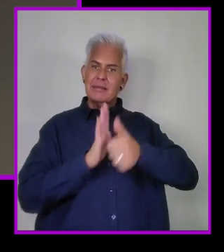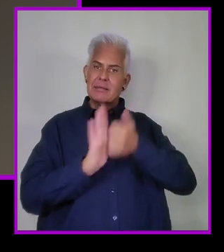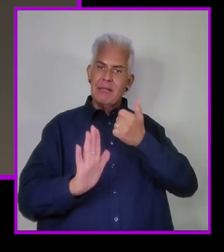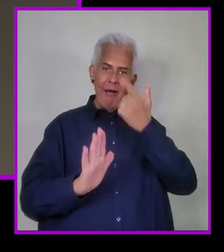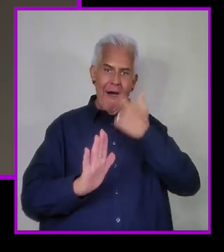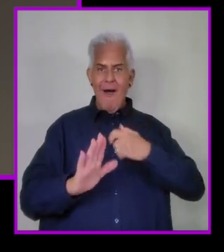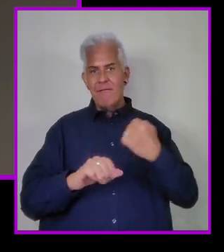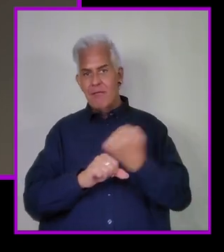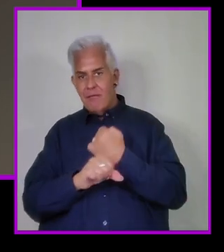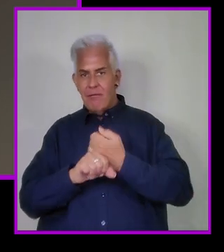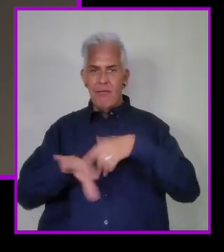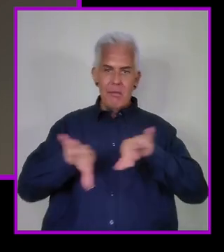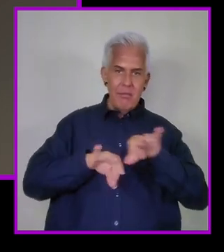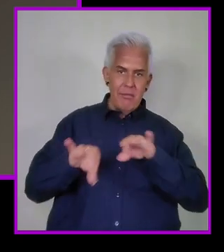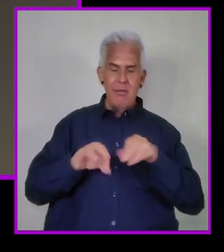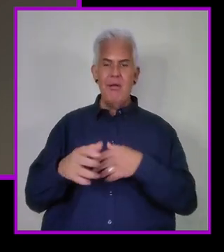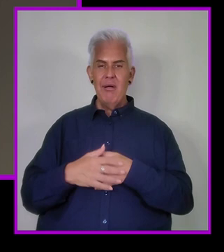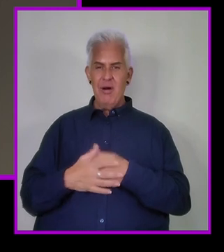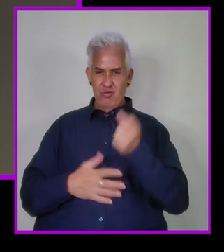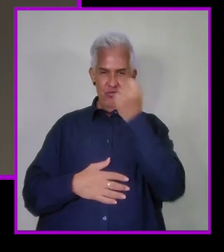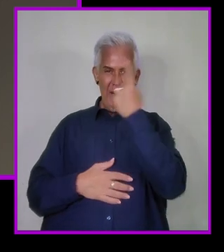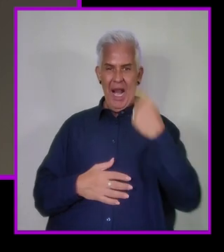into producing and directing. But basically, I could see the